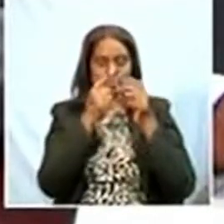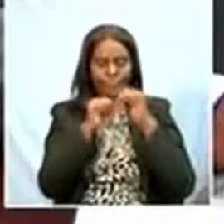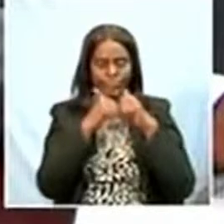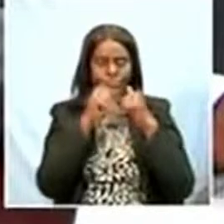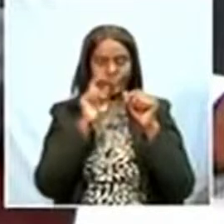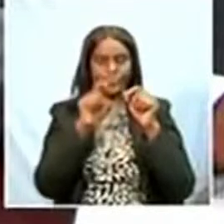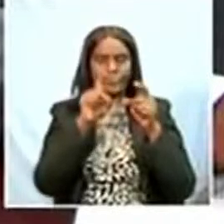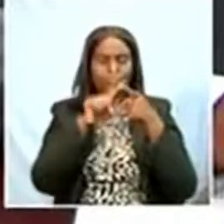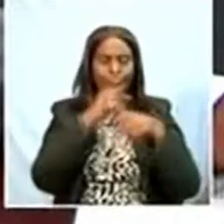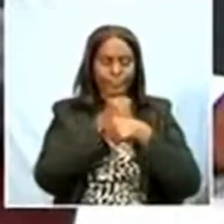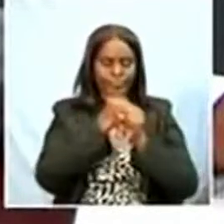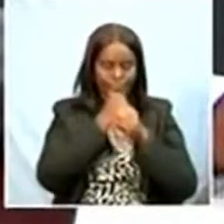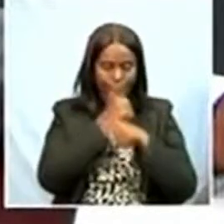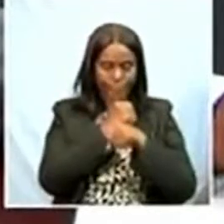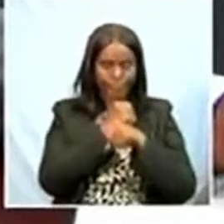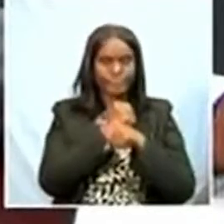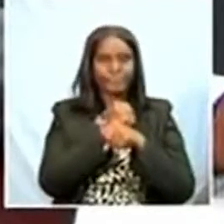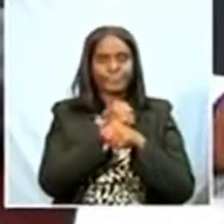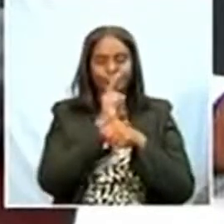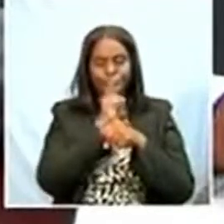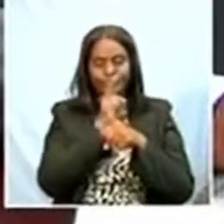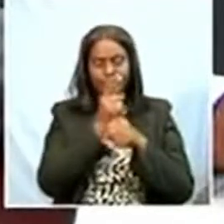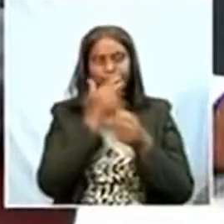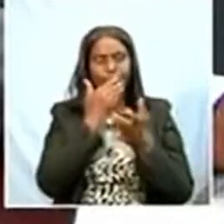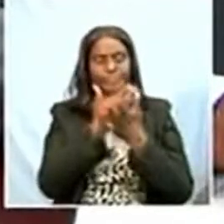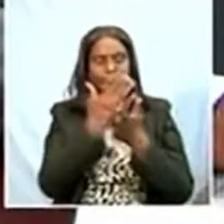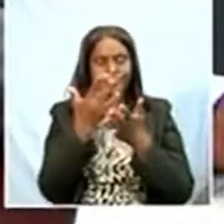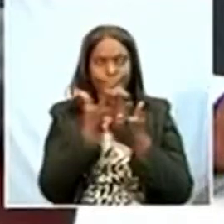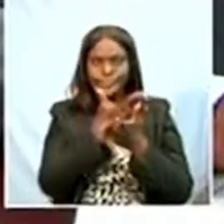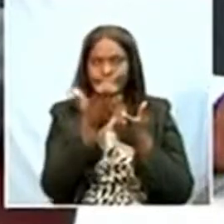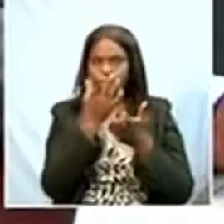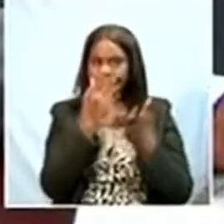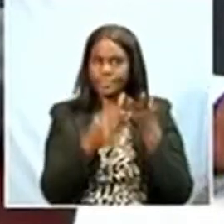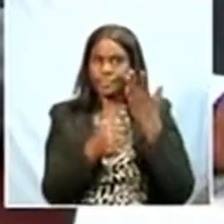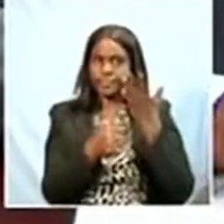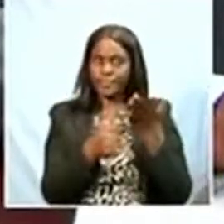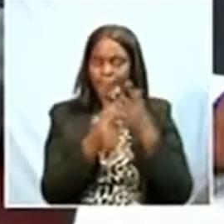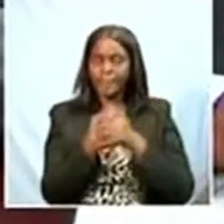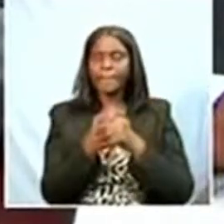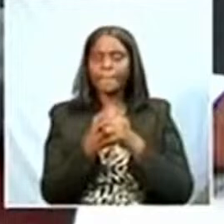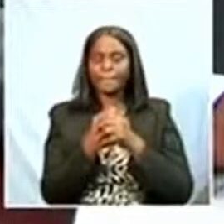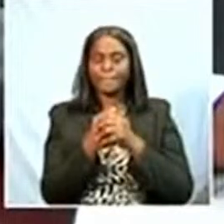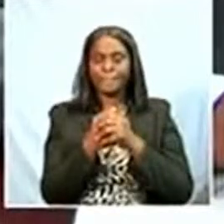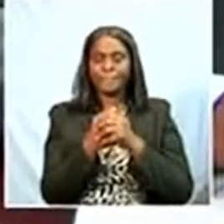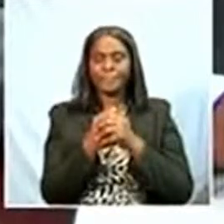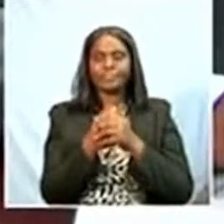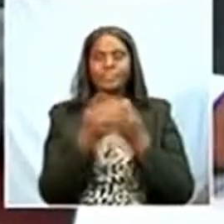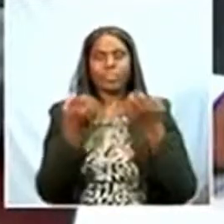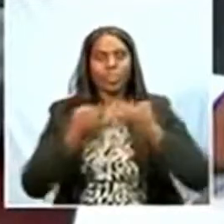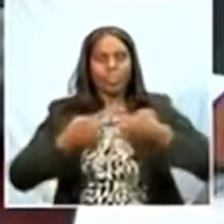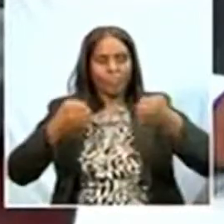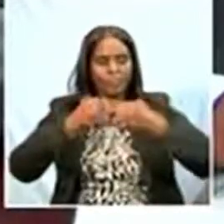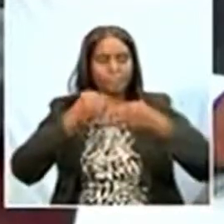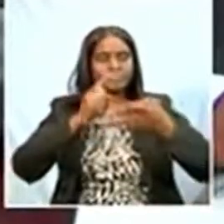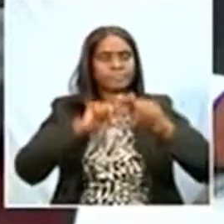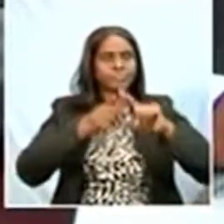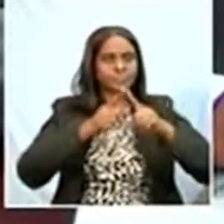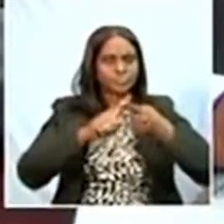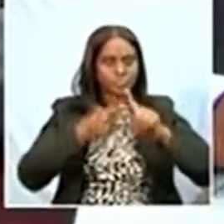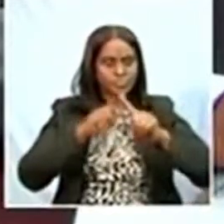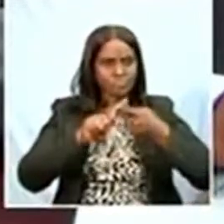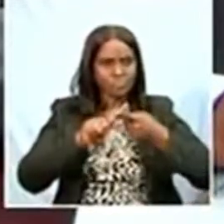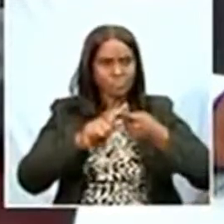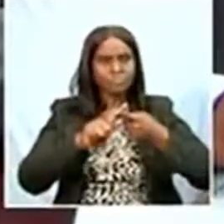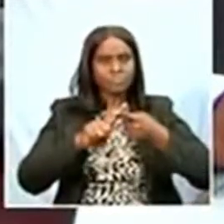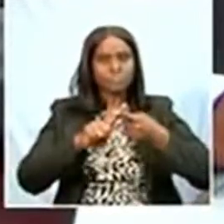produce, we need to go into products that are environmentally friendly.